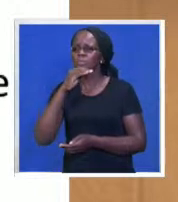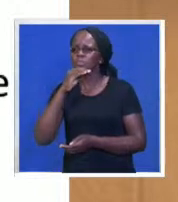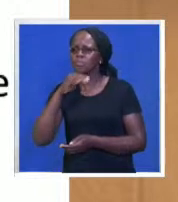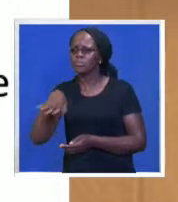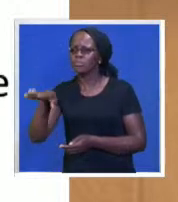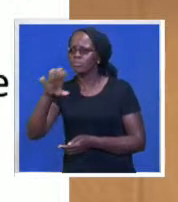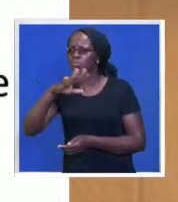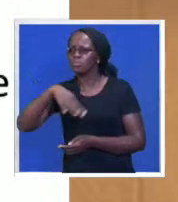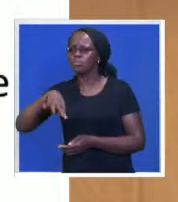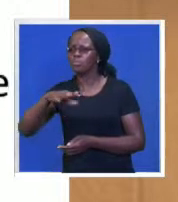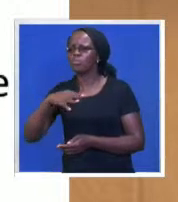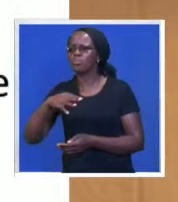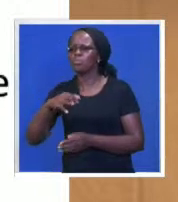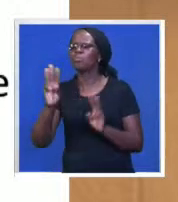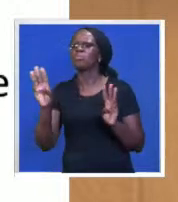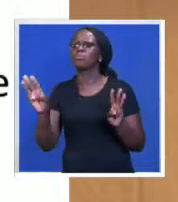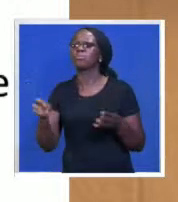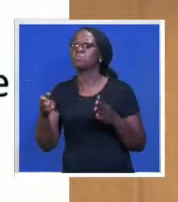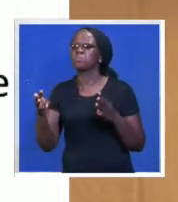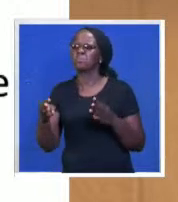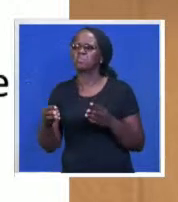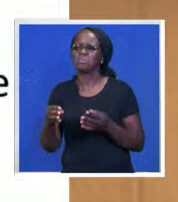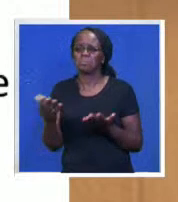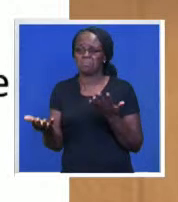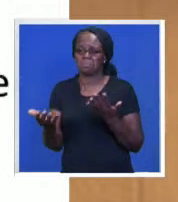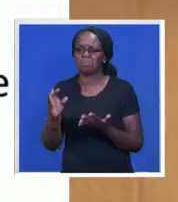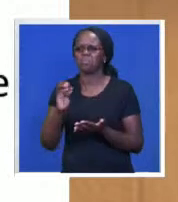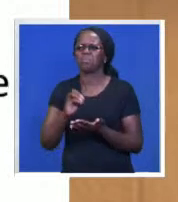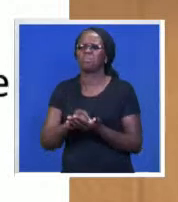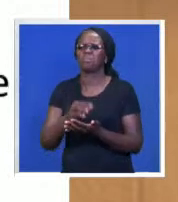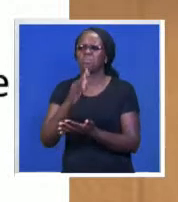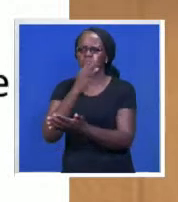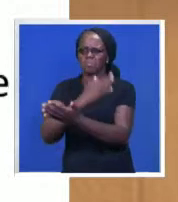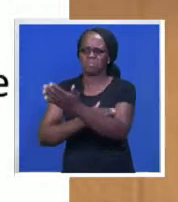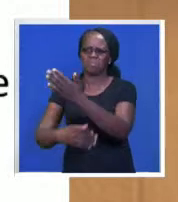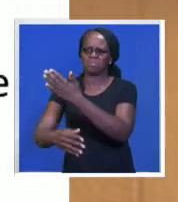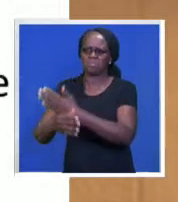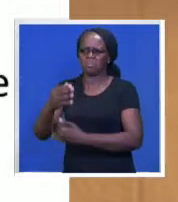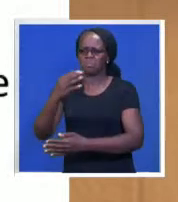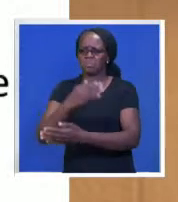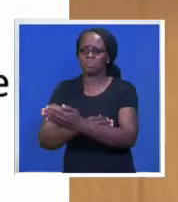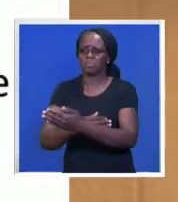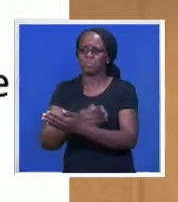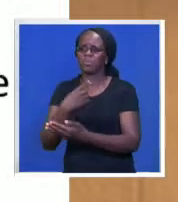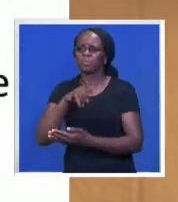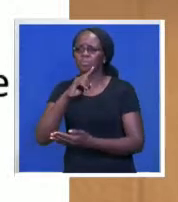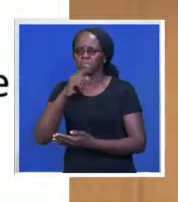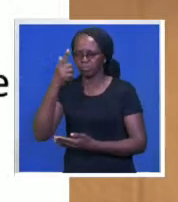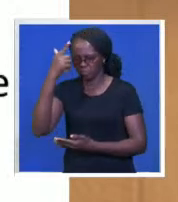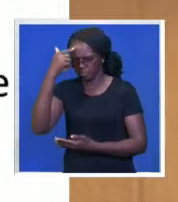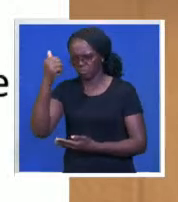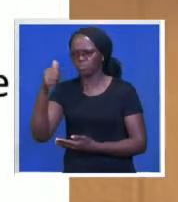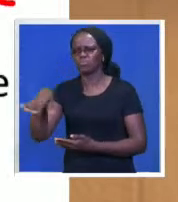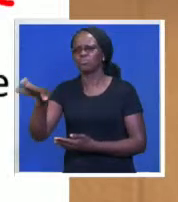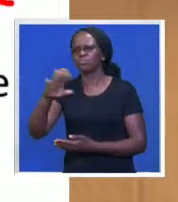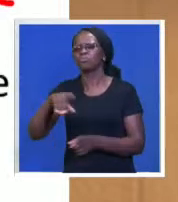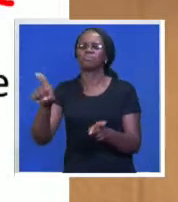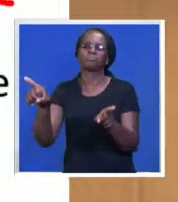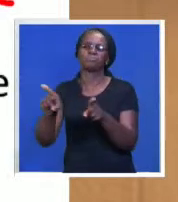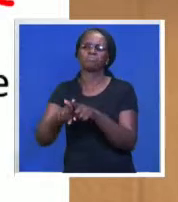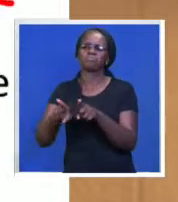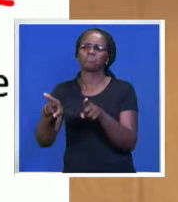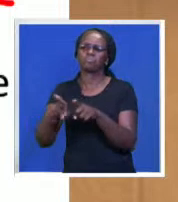how disabilities or any other difficulties we may have, we are all created in the image of God. That is found